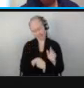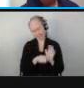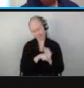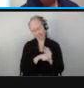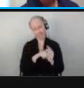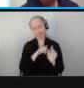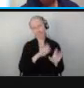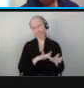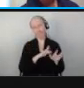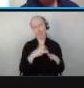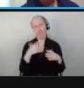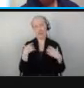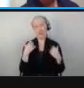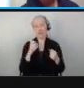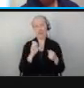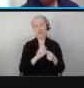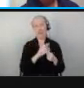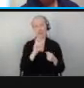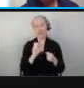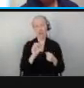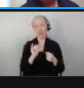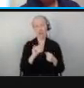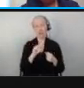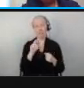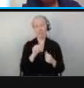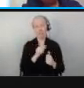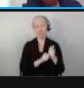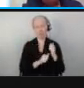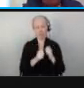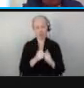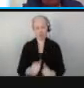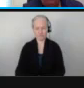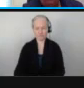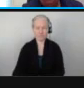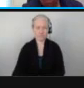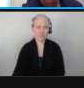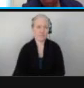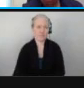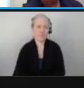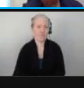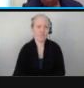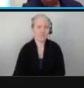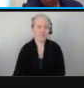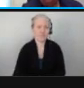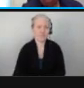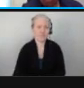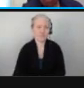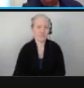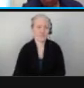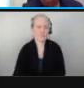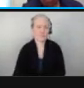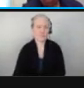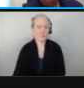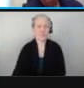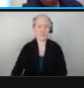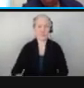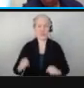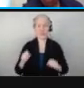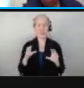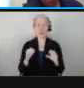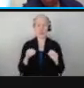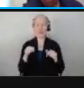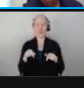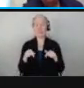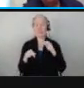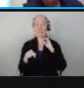So this project really had its genesis early on in my career with NASA. I was detailed